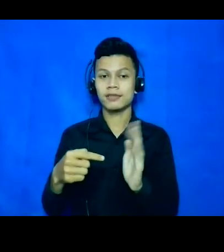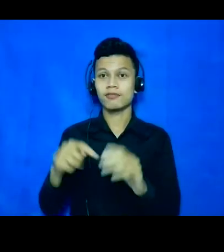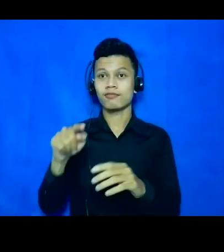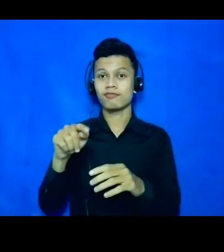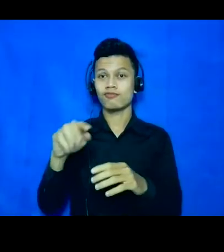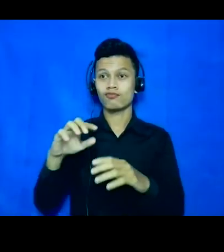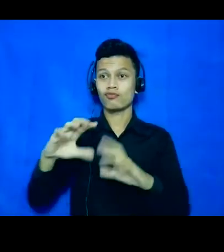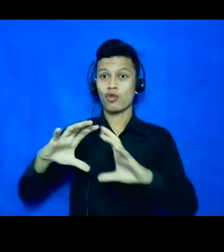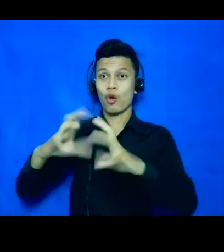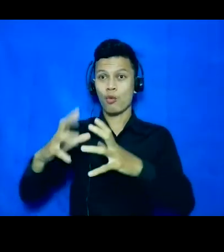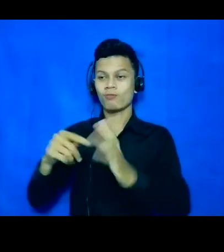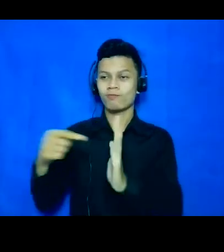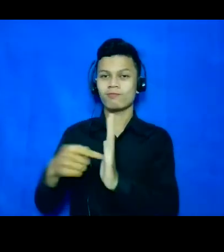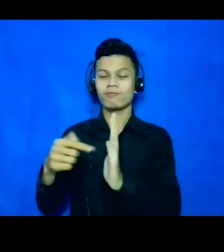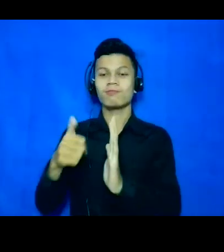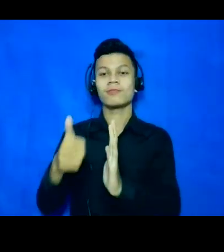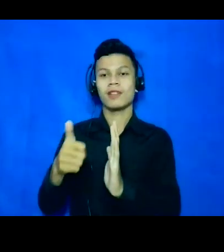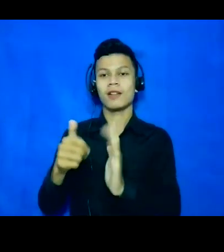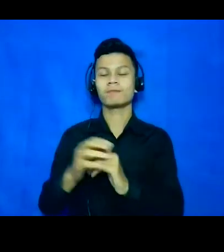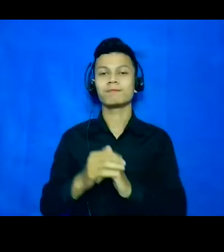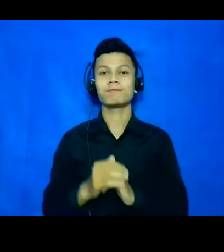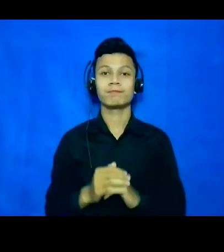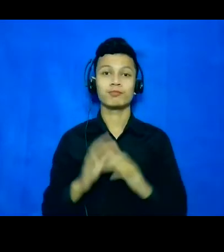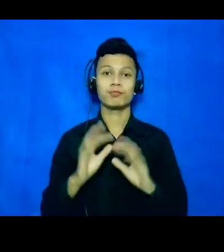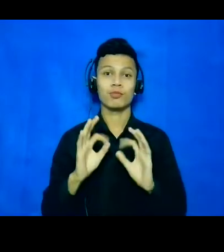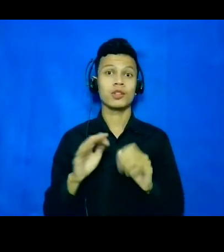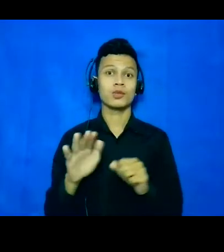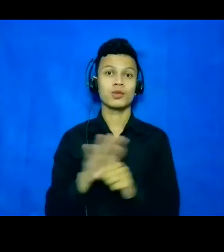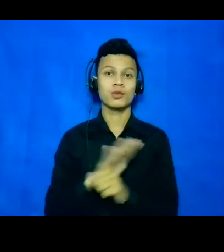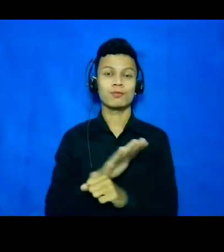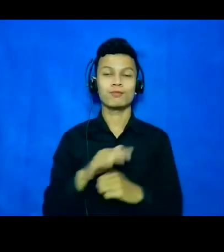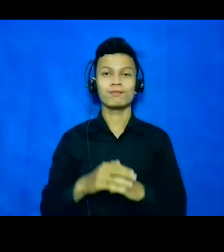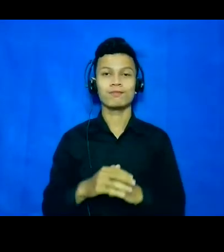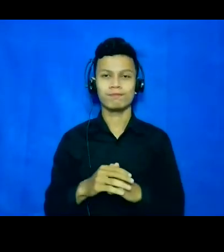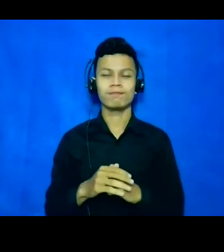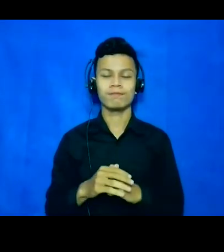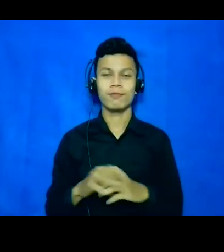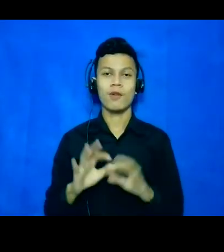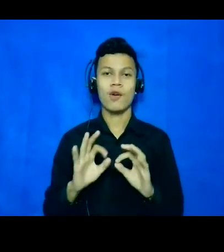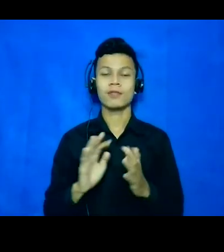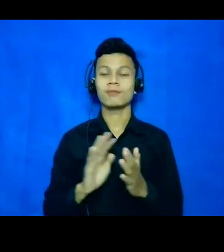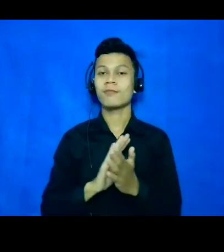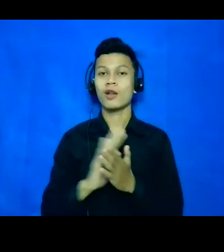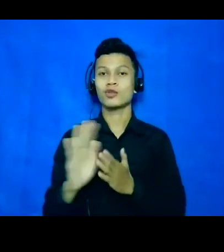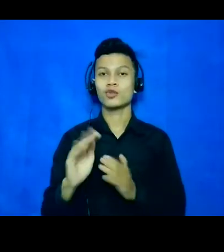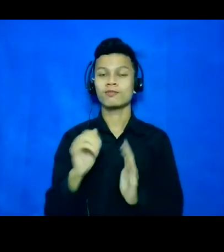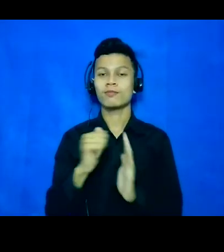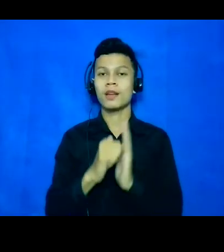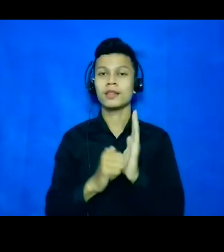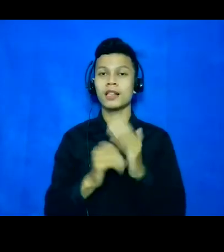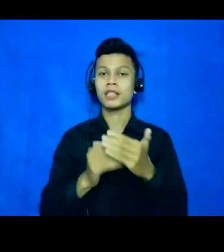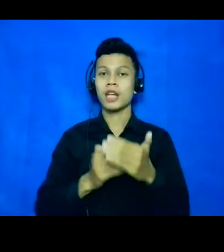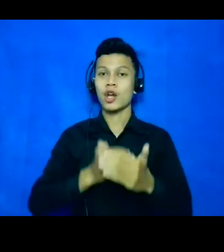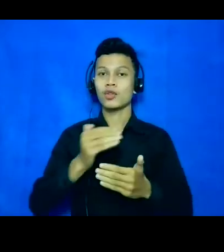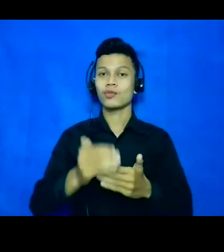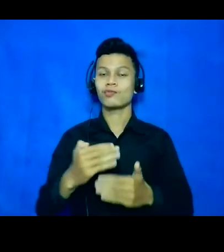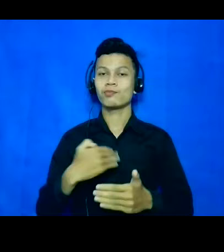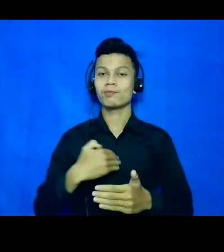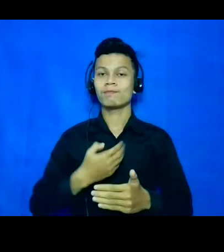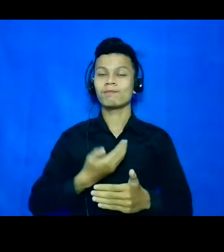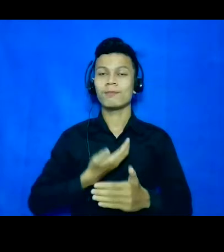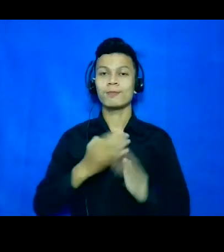Okay, that's it for house rules. Without further ado, for the next agenda, I would like to open up the floor to Bapak